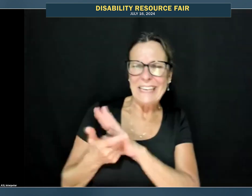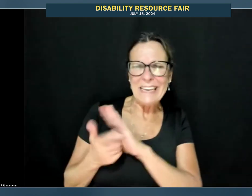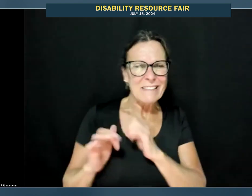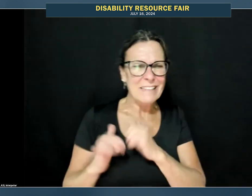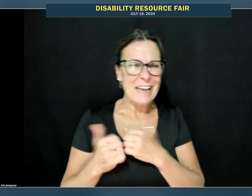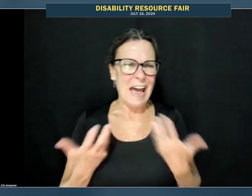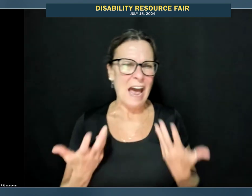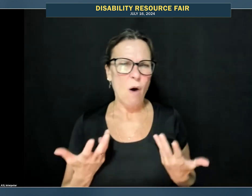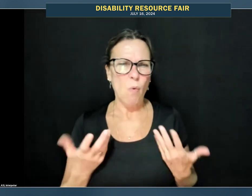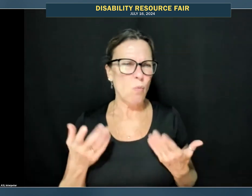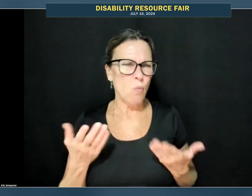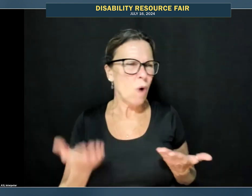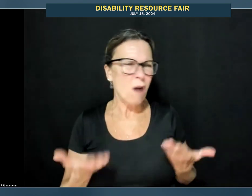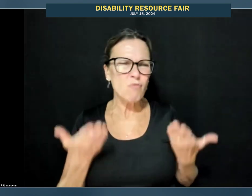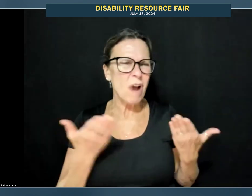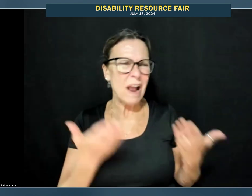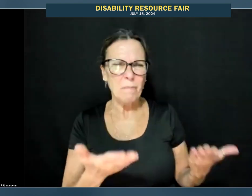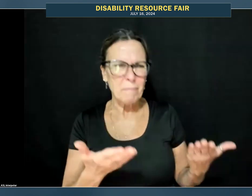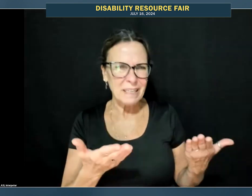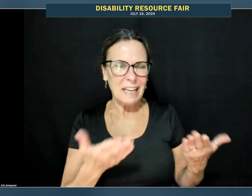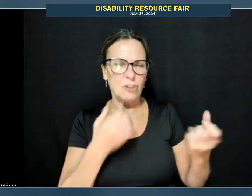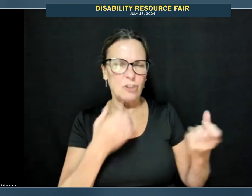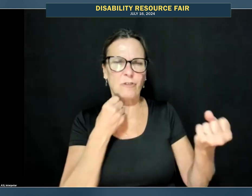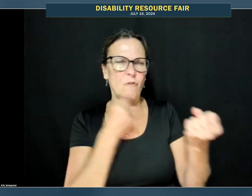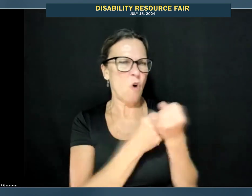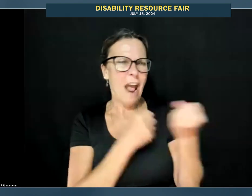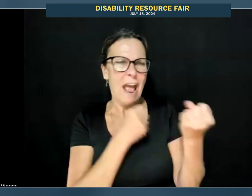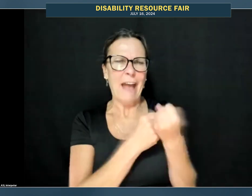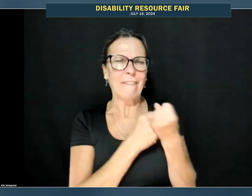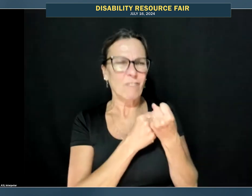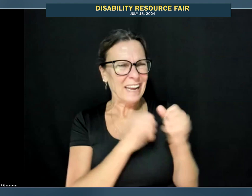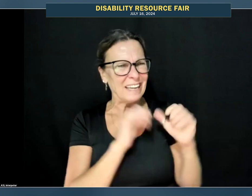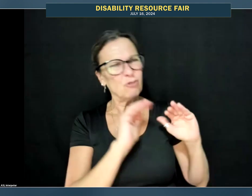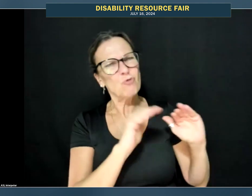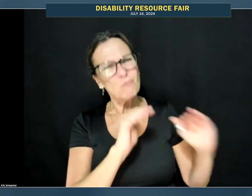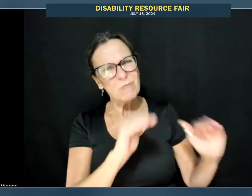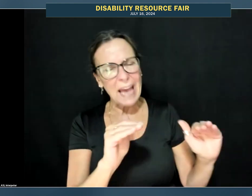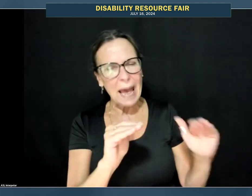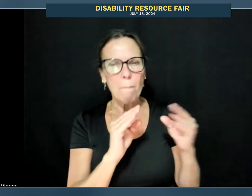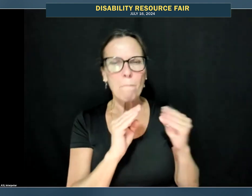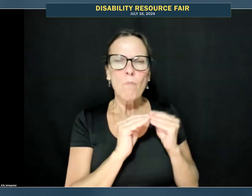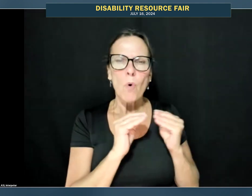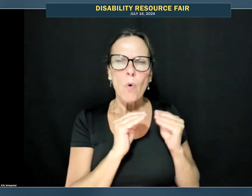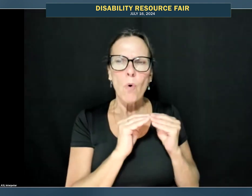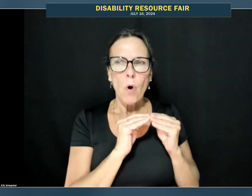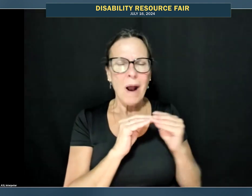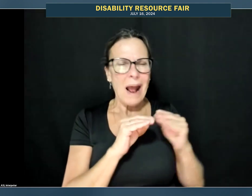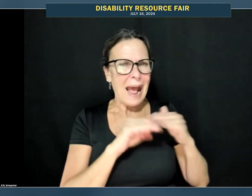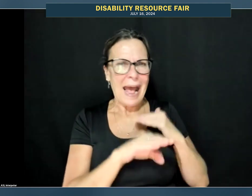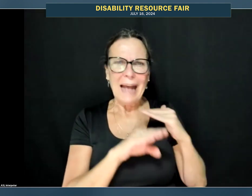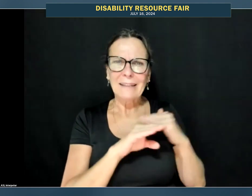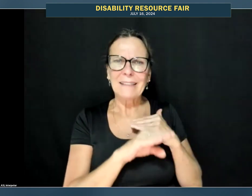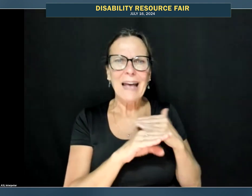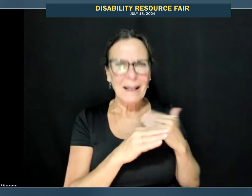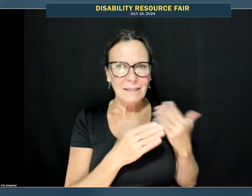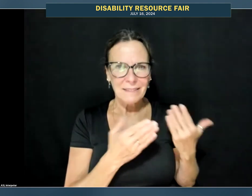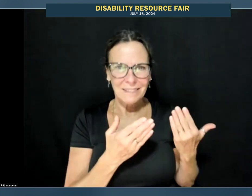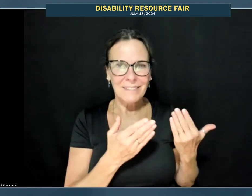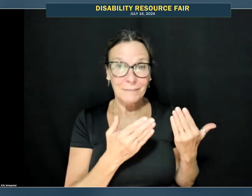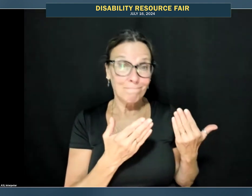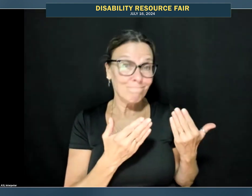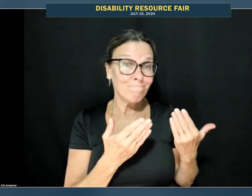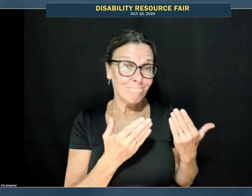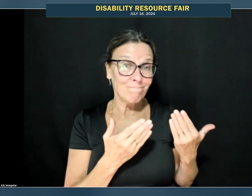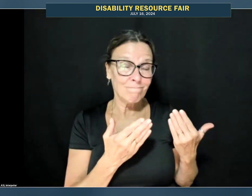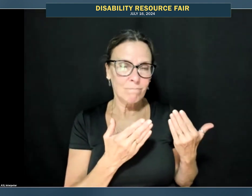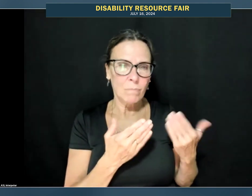what recommendations are there for advocating to get more access and to